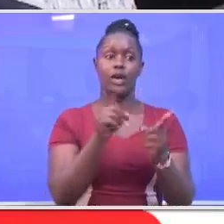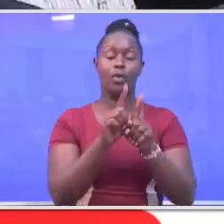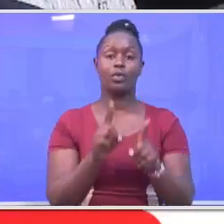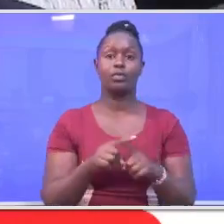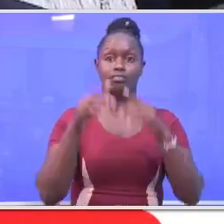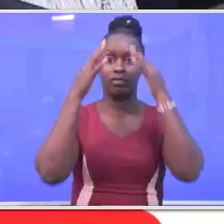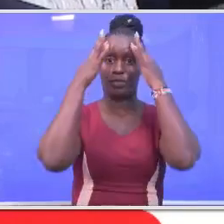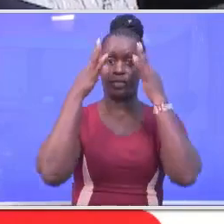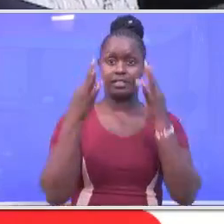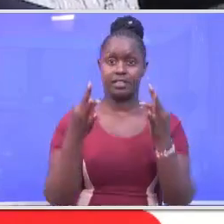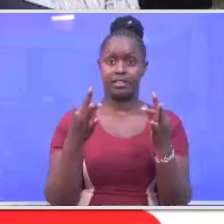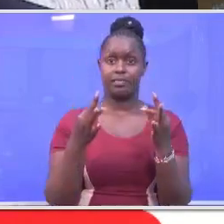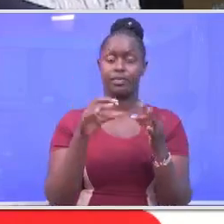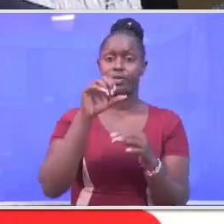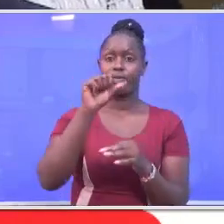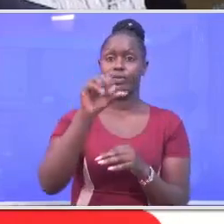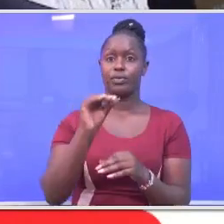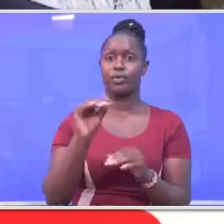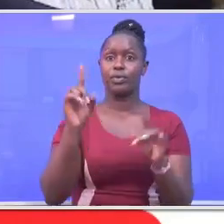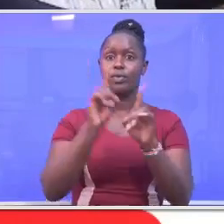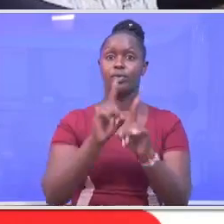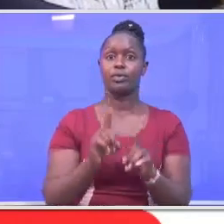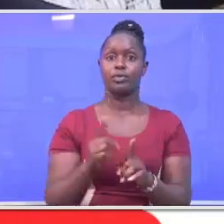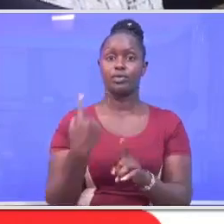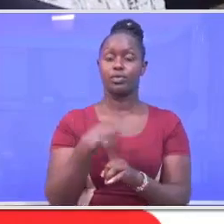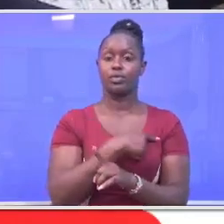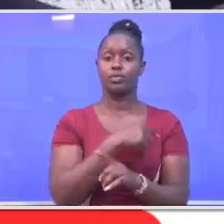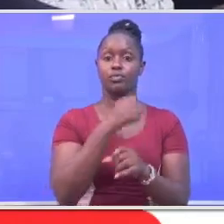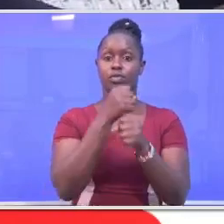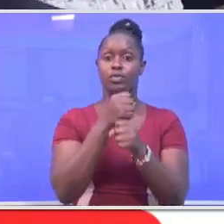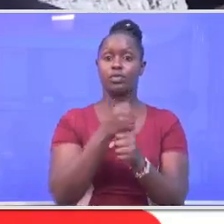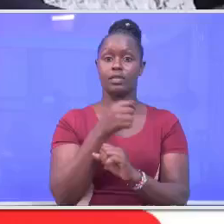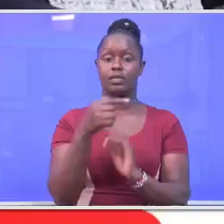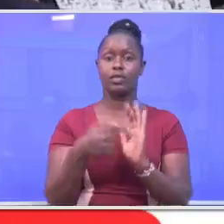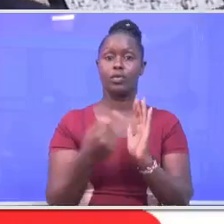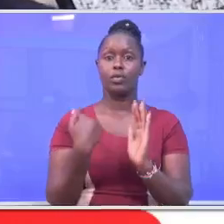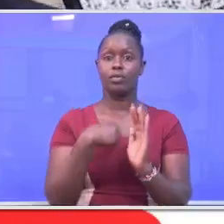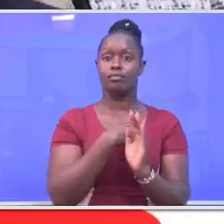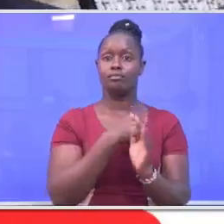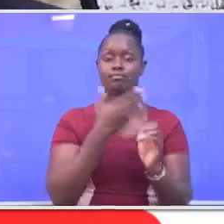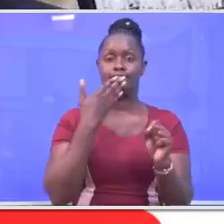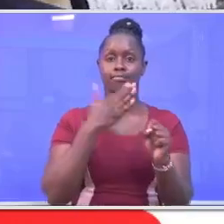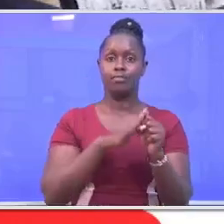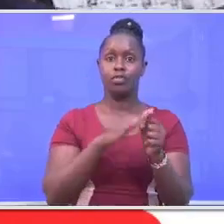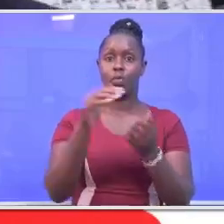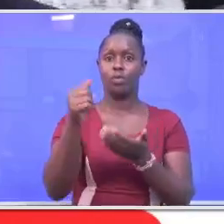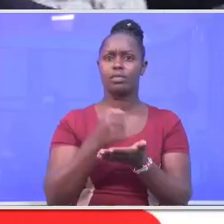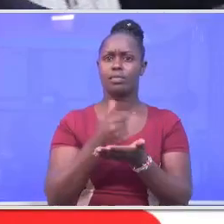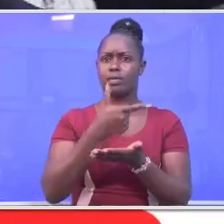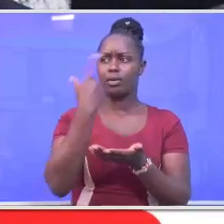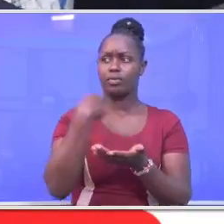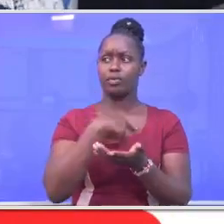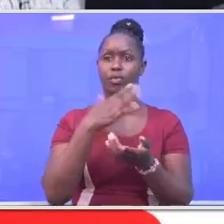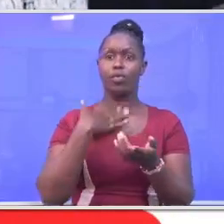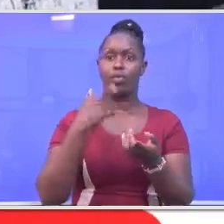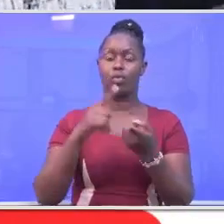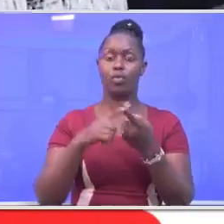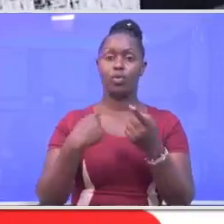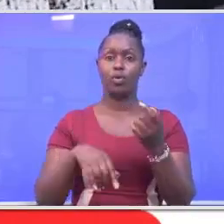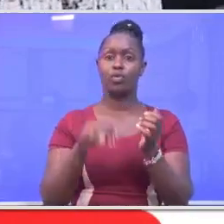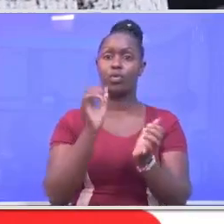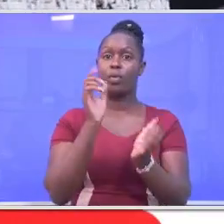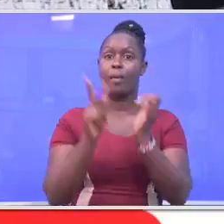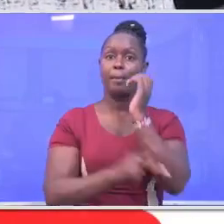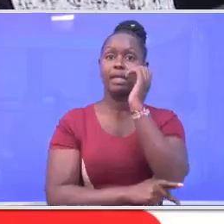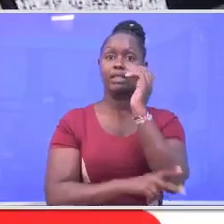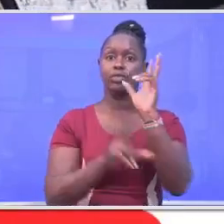insider. So we are going deep to this thing. We are not calling the hospitals here because we want to punish them. We are calling the hospitals because